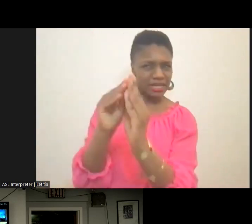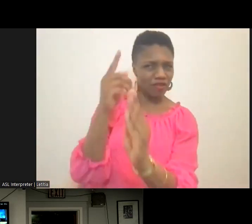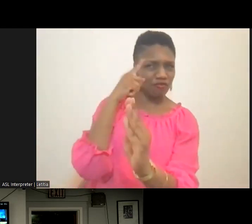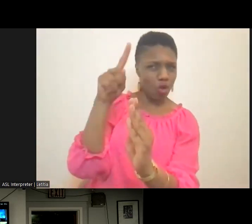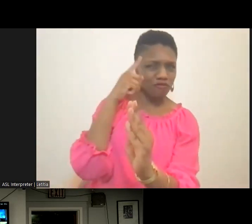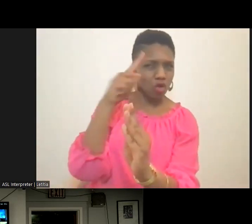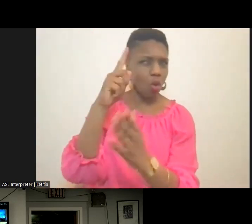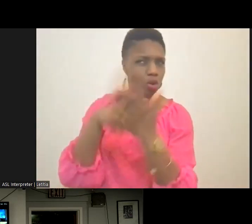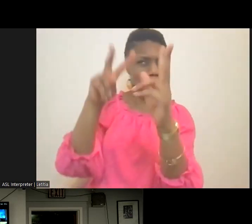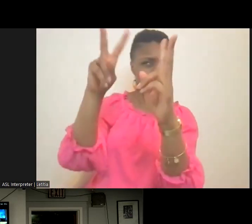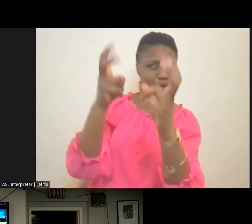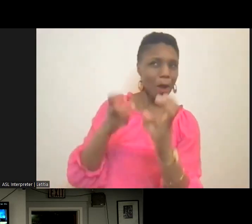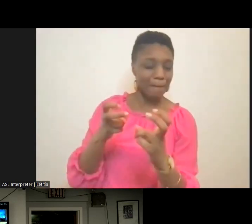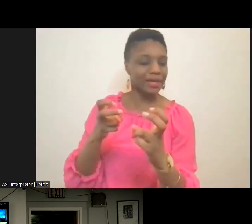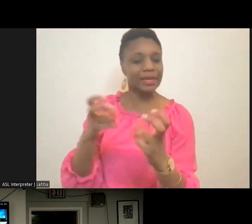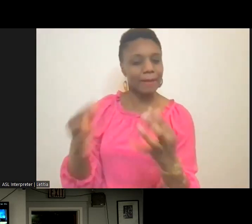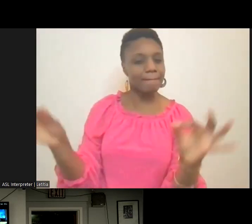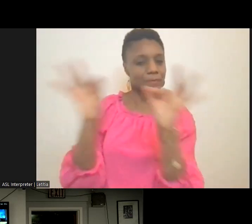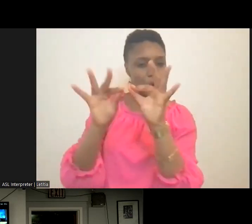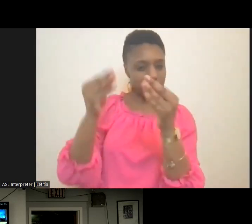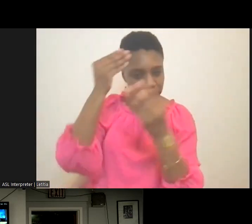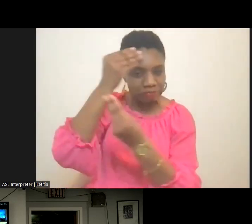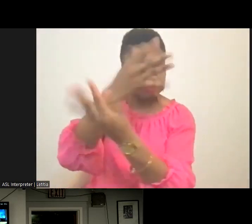talking about and what we might be presenting.